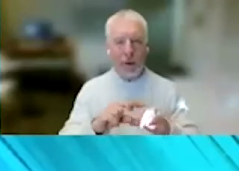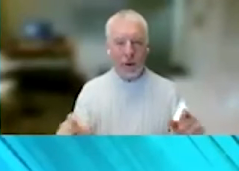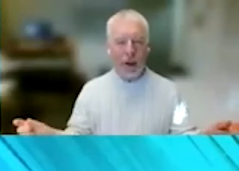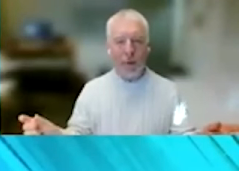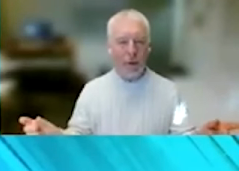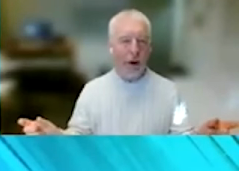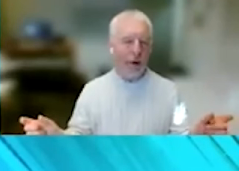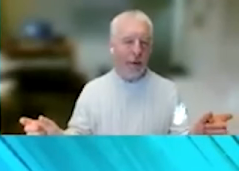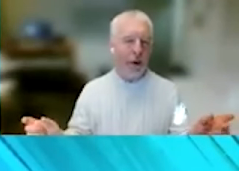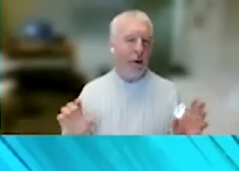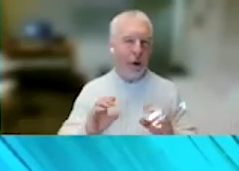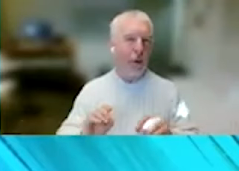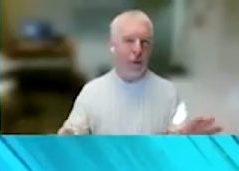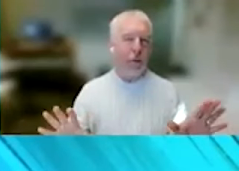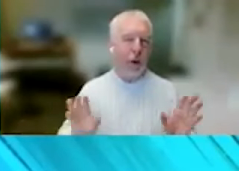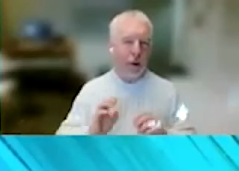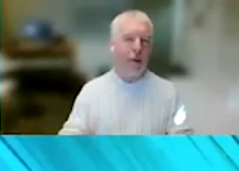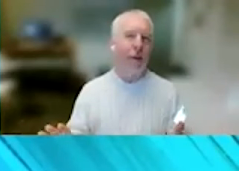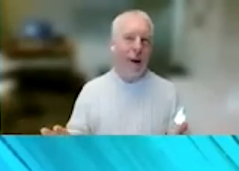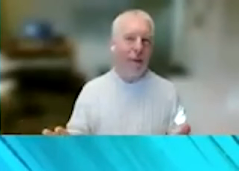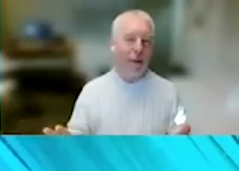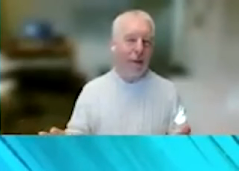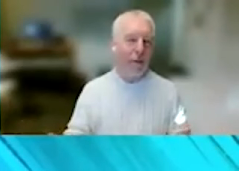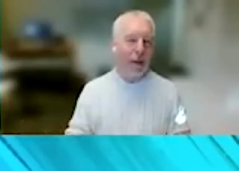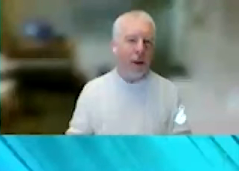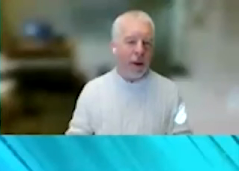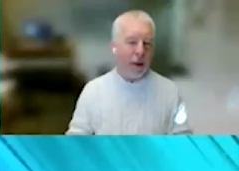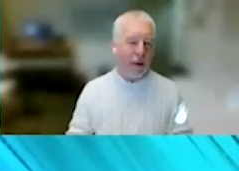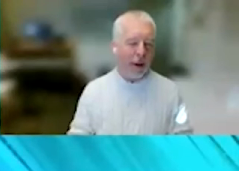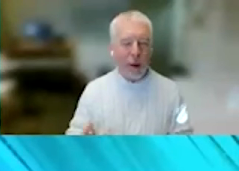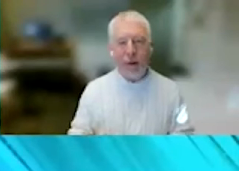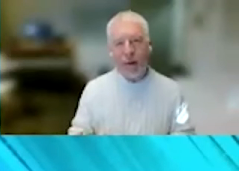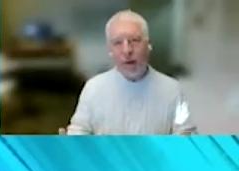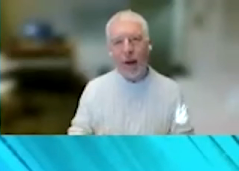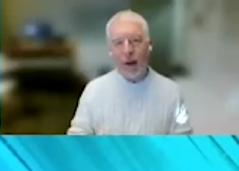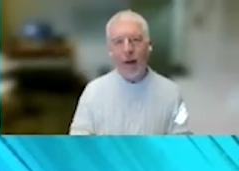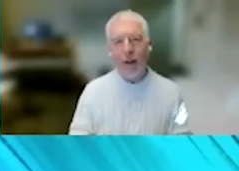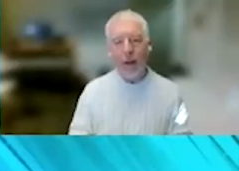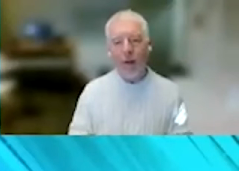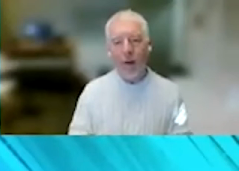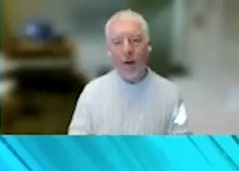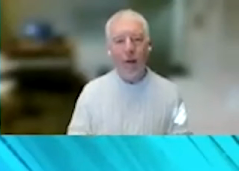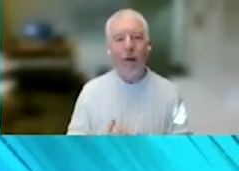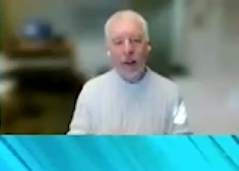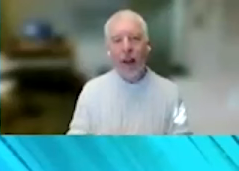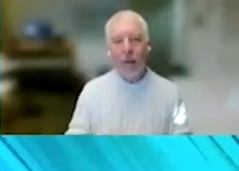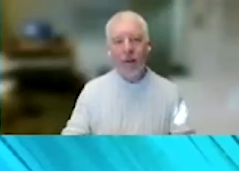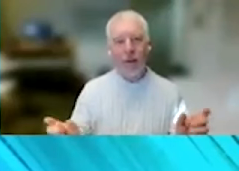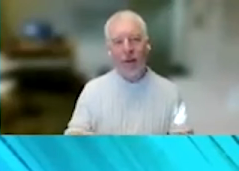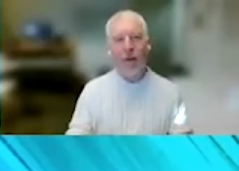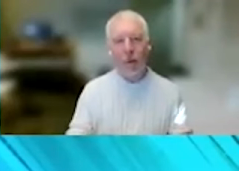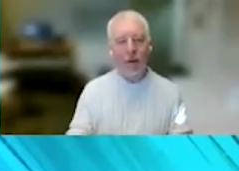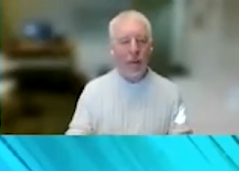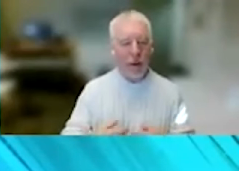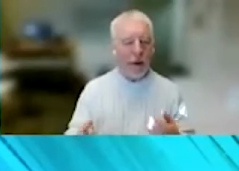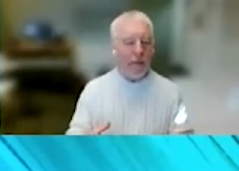And if you burn the captions right into the video, you know people will always have access to them. On the other hand, the option is a great thing for if you don't need the captions,